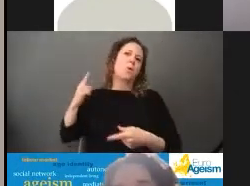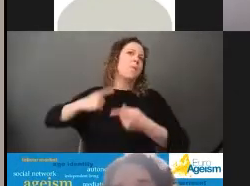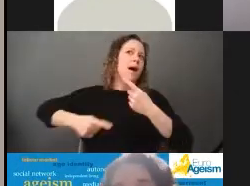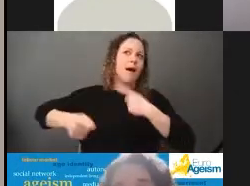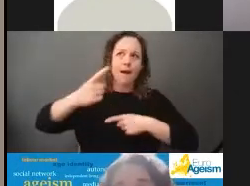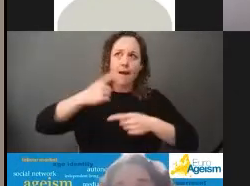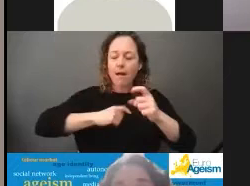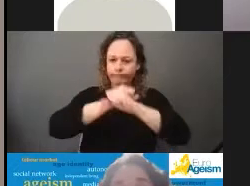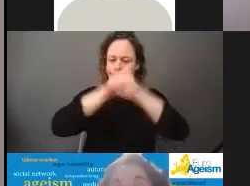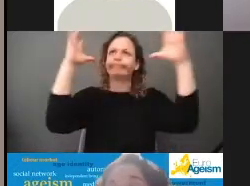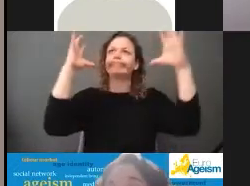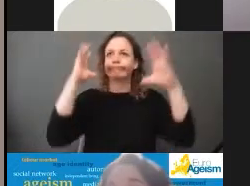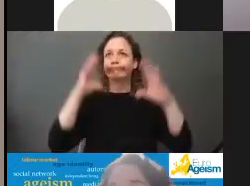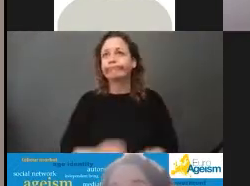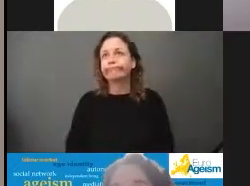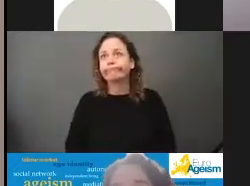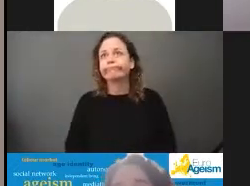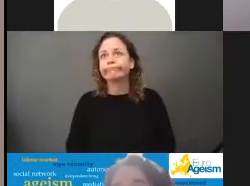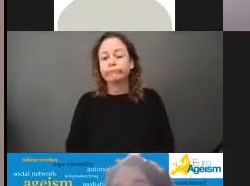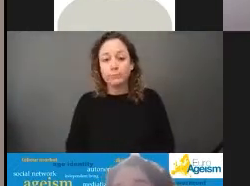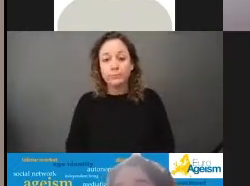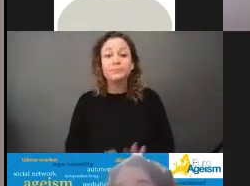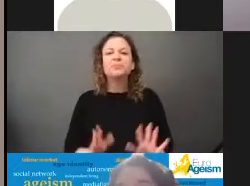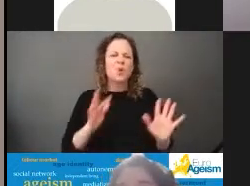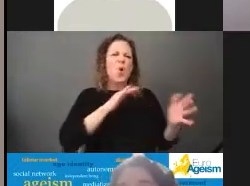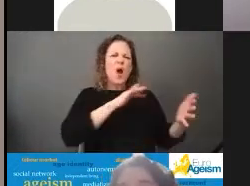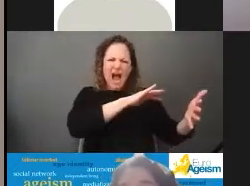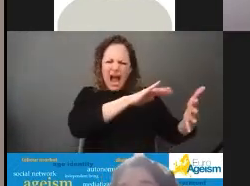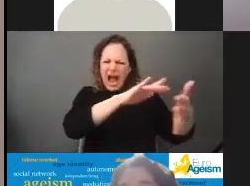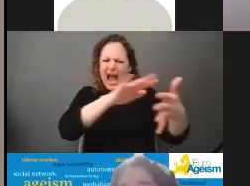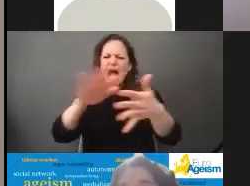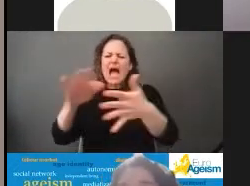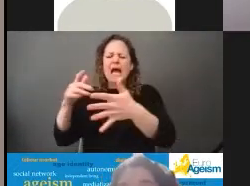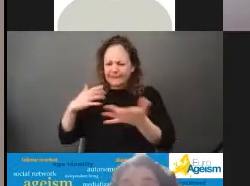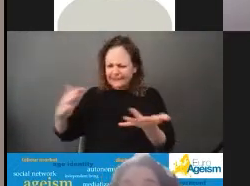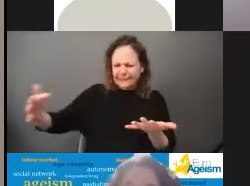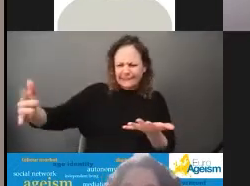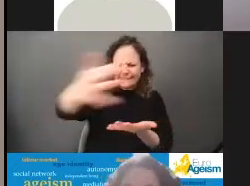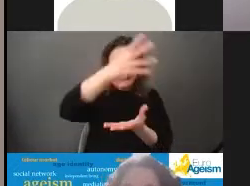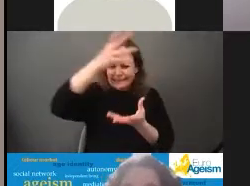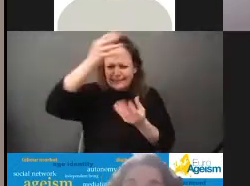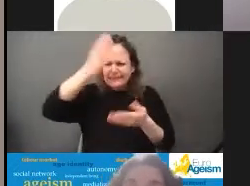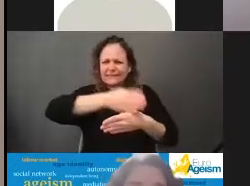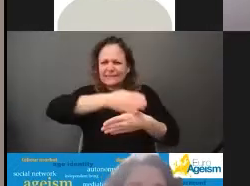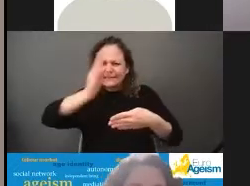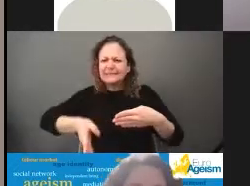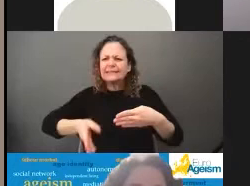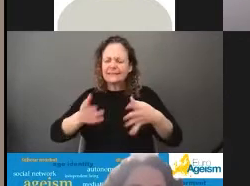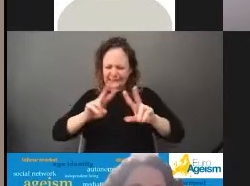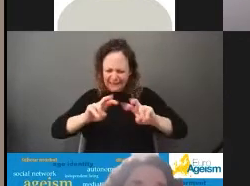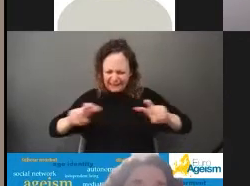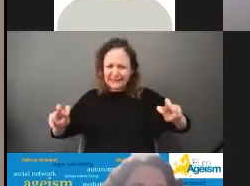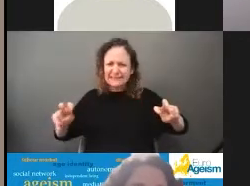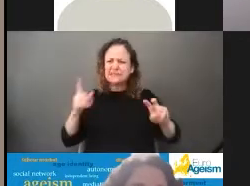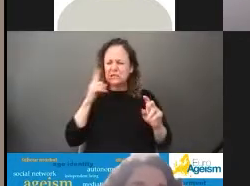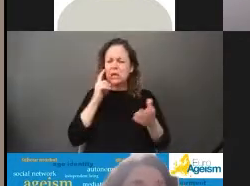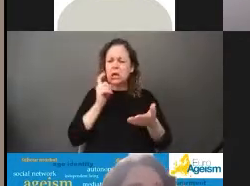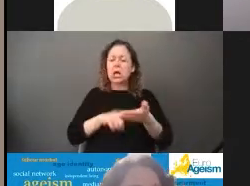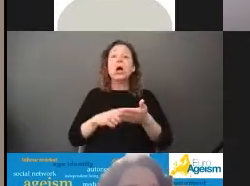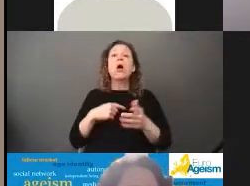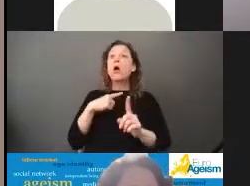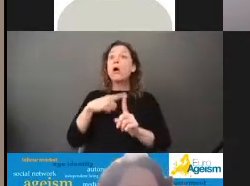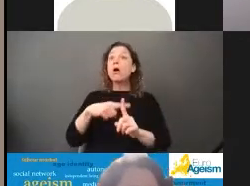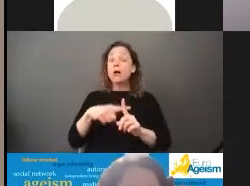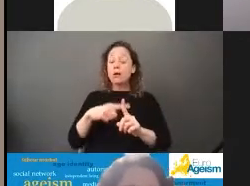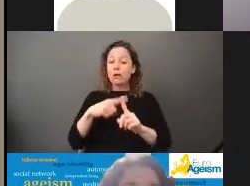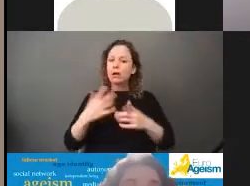traumas. The conclusions are that really CCRCs were successful in physically protecting older people, at least